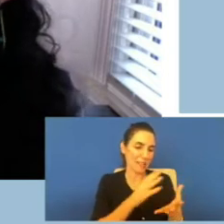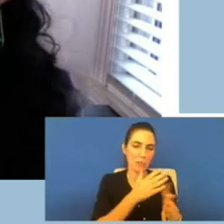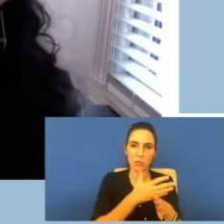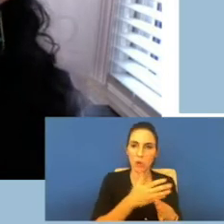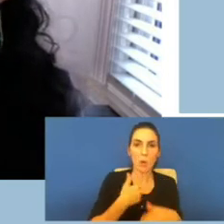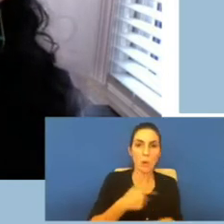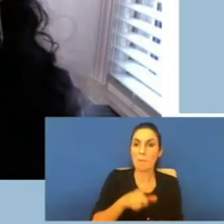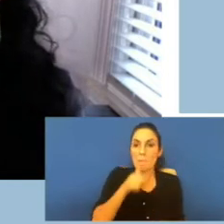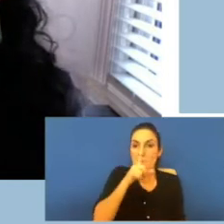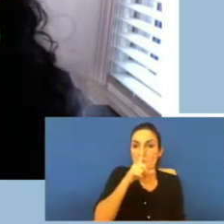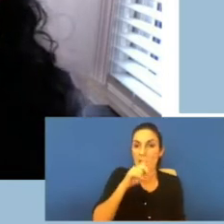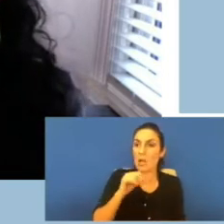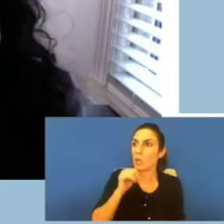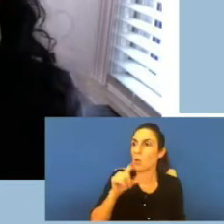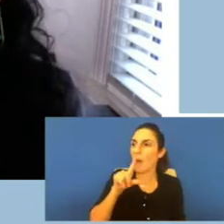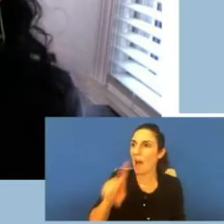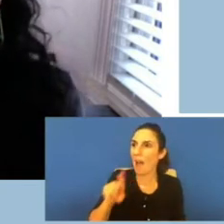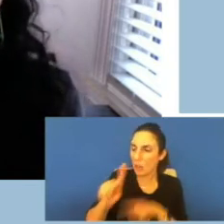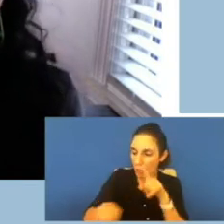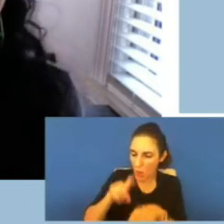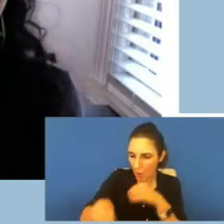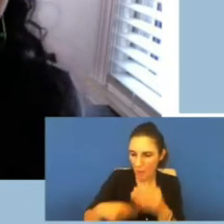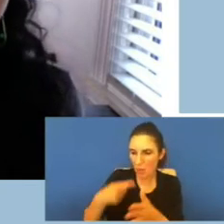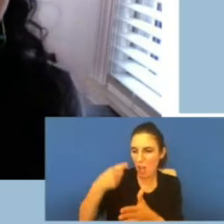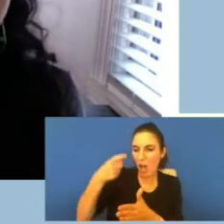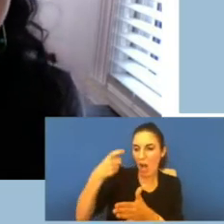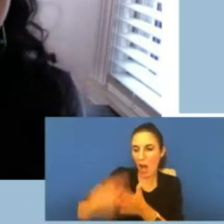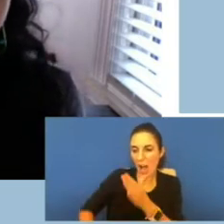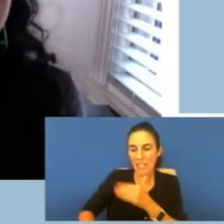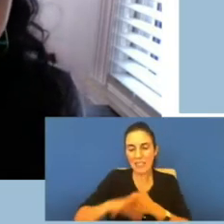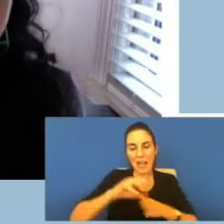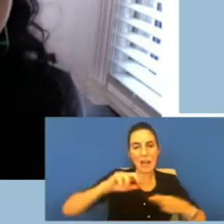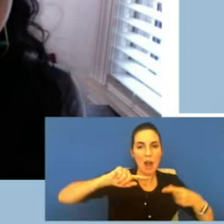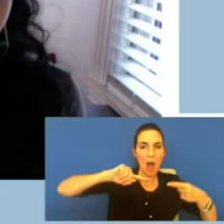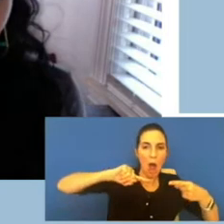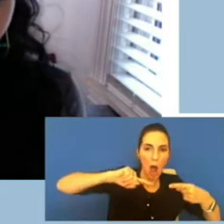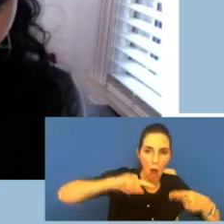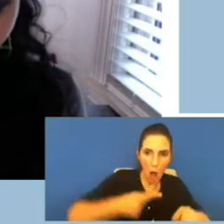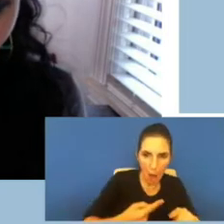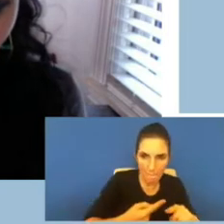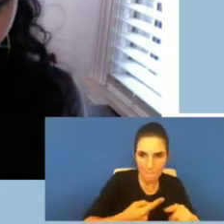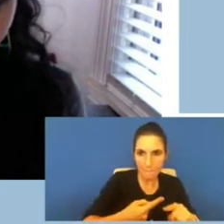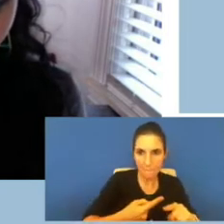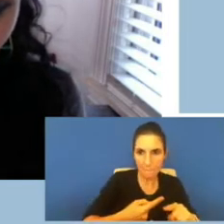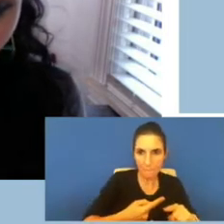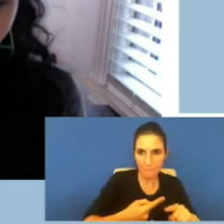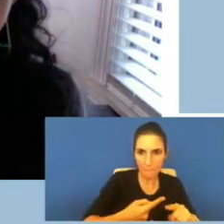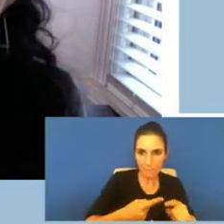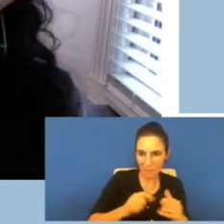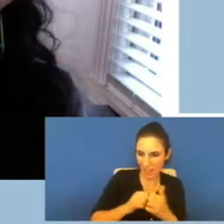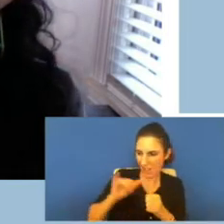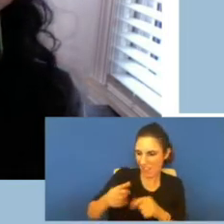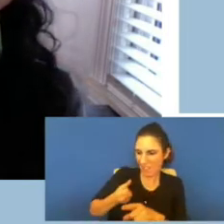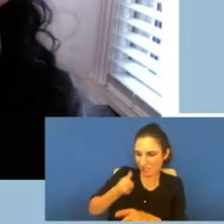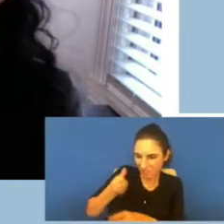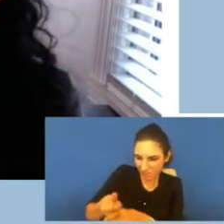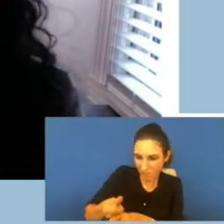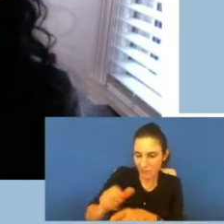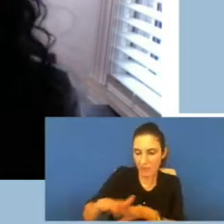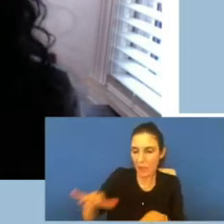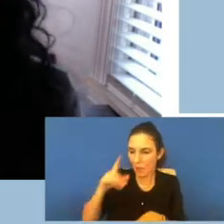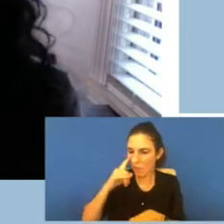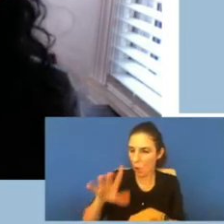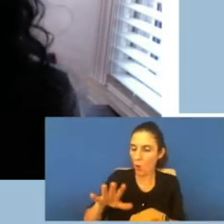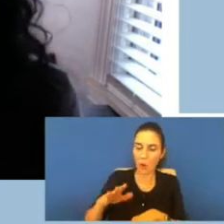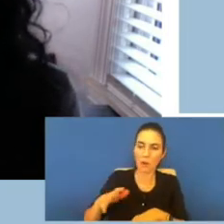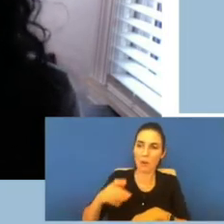the cost and the harm to Black children, to Latinx children, to Indigenous